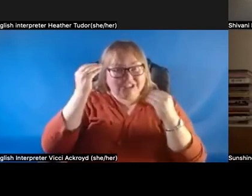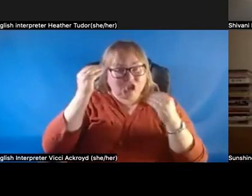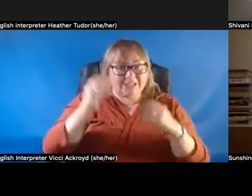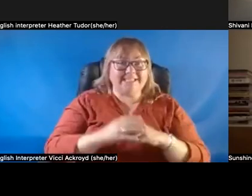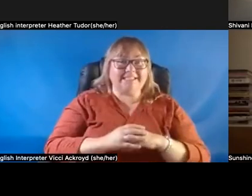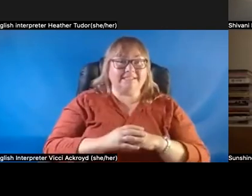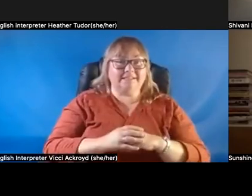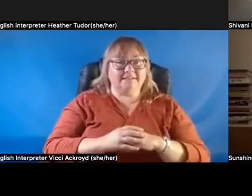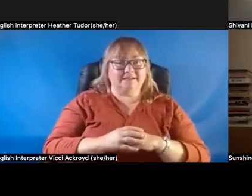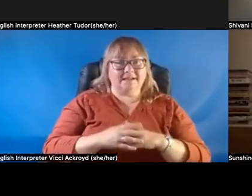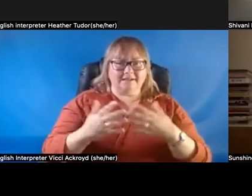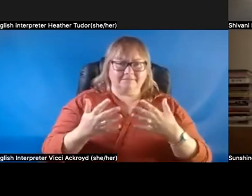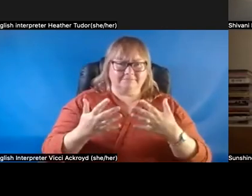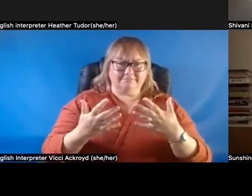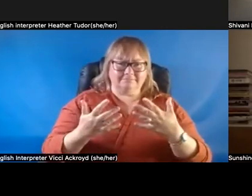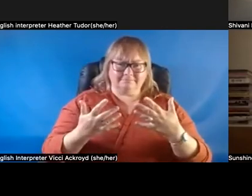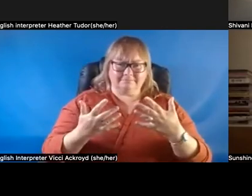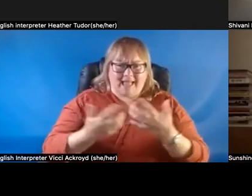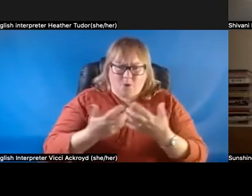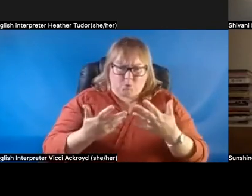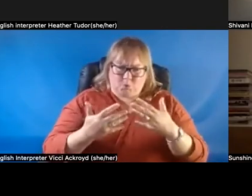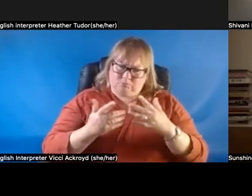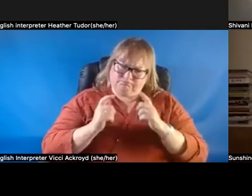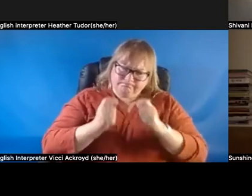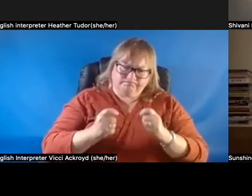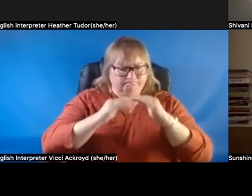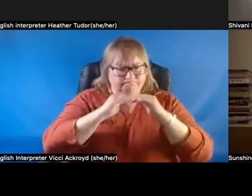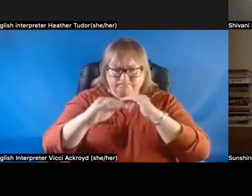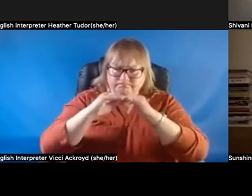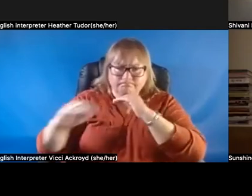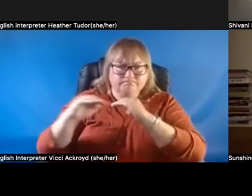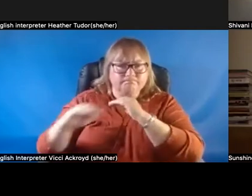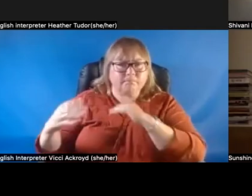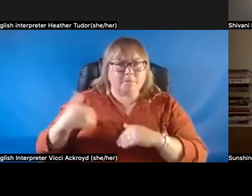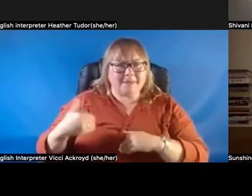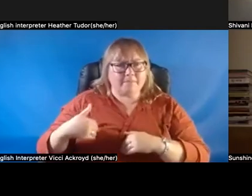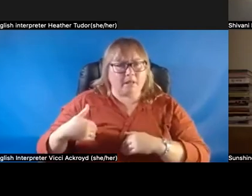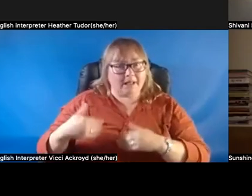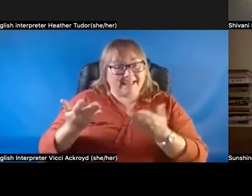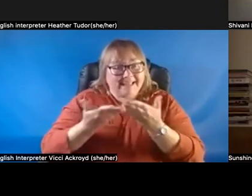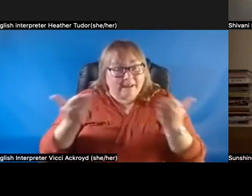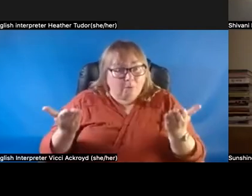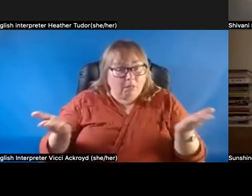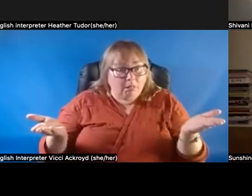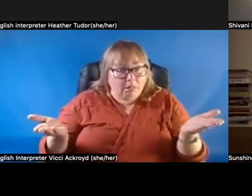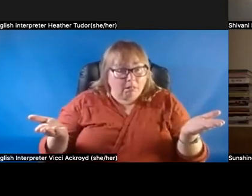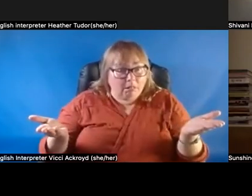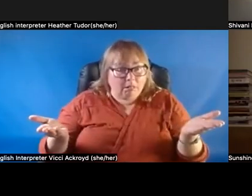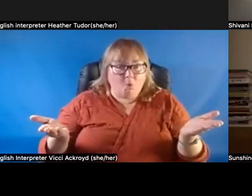treat other person. Do you treat with equality, or do you treat with